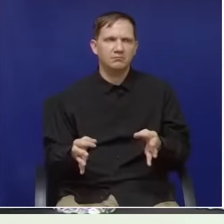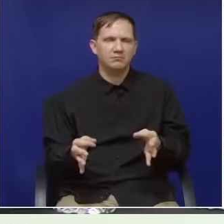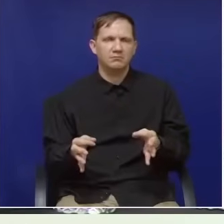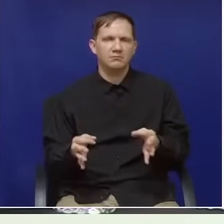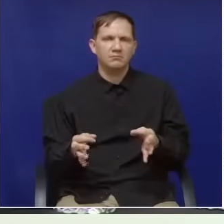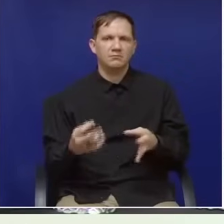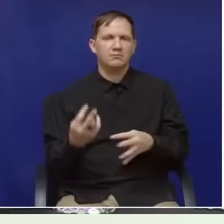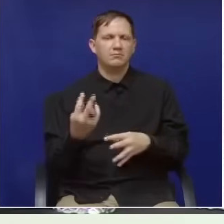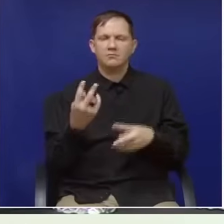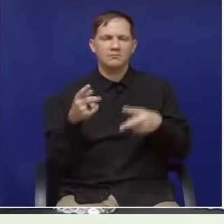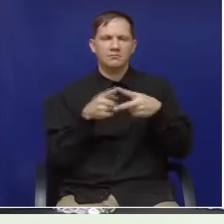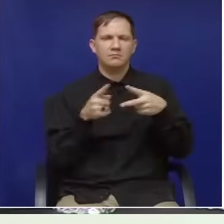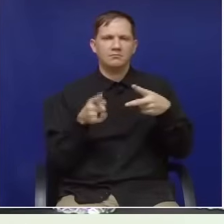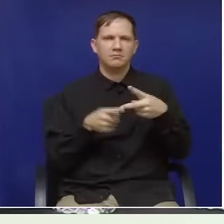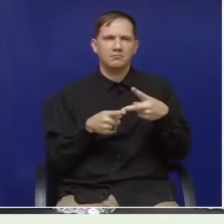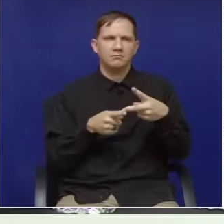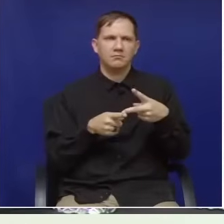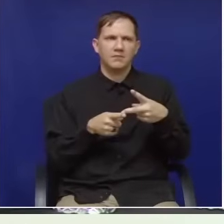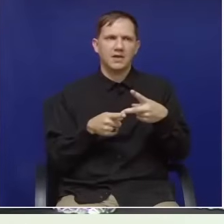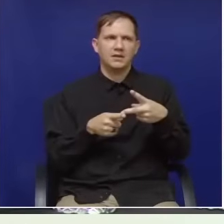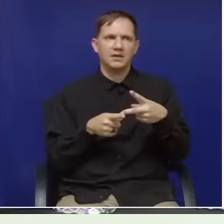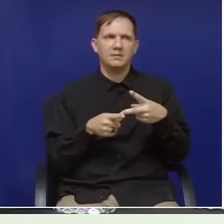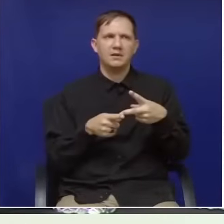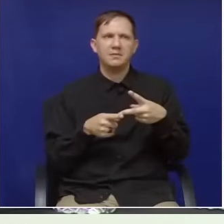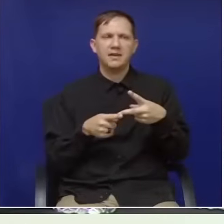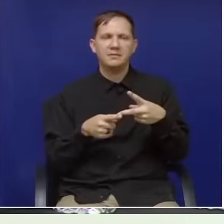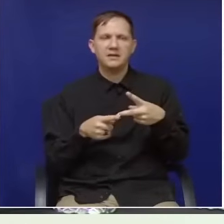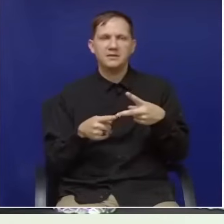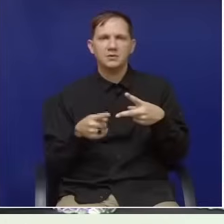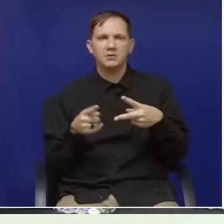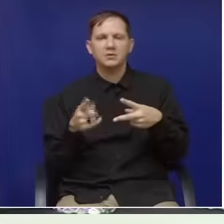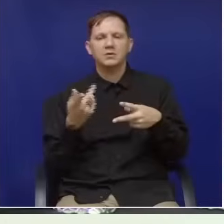officers went through a process that was